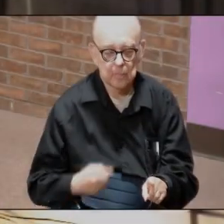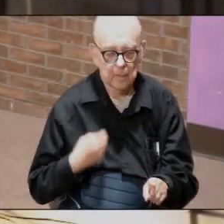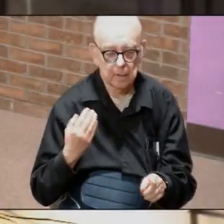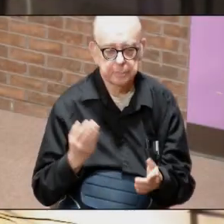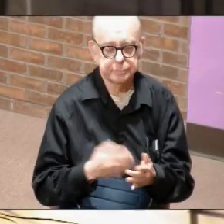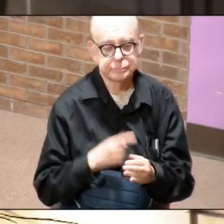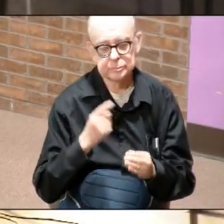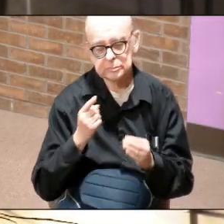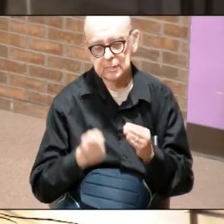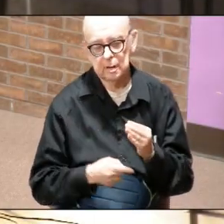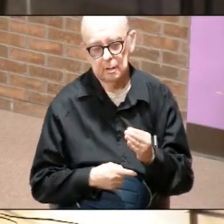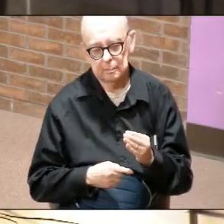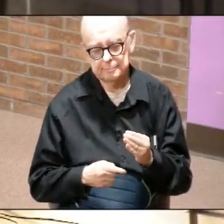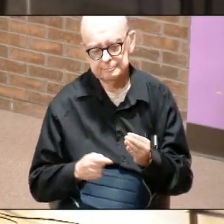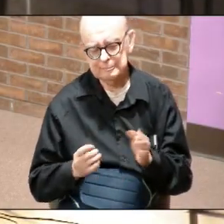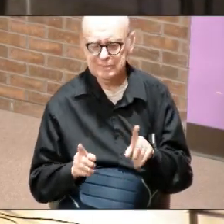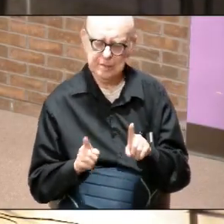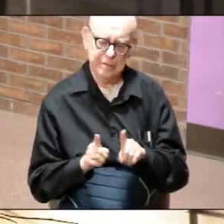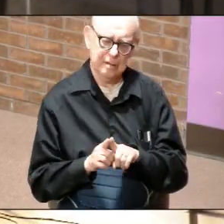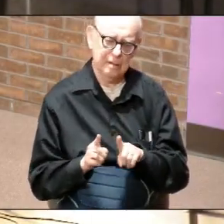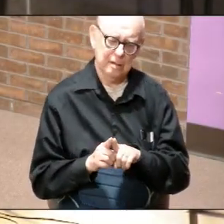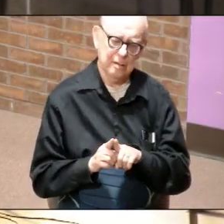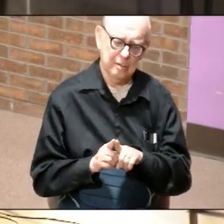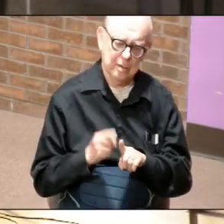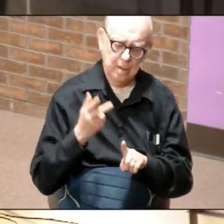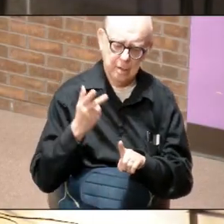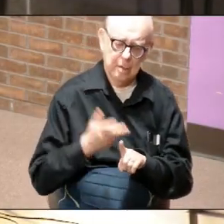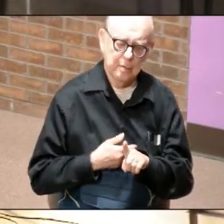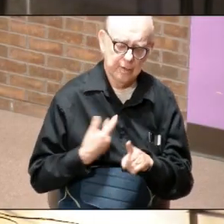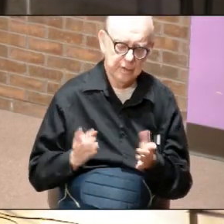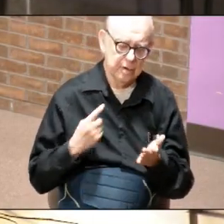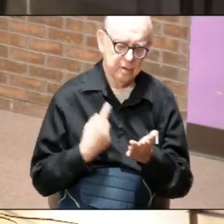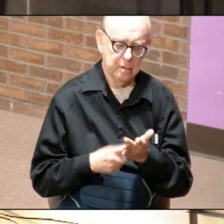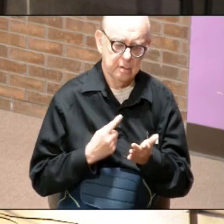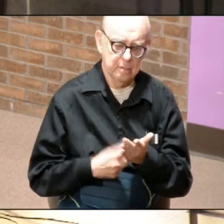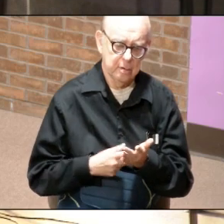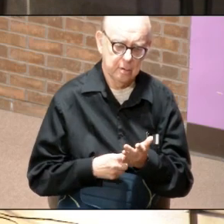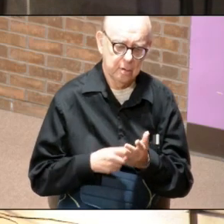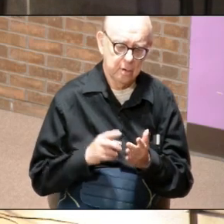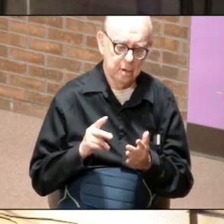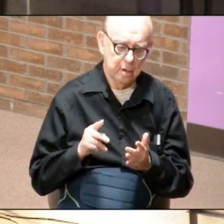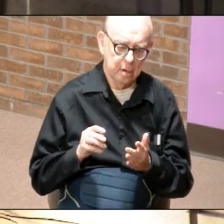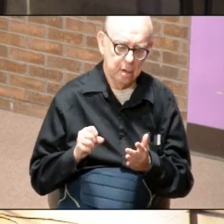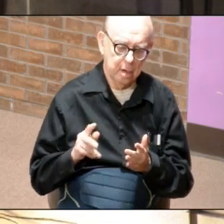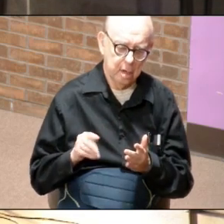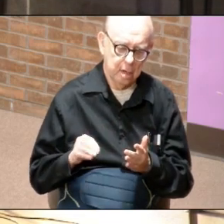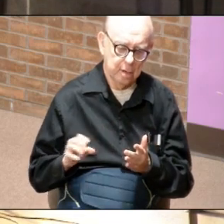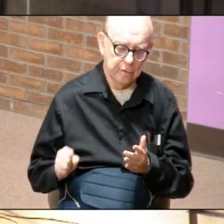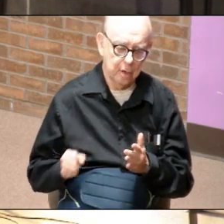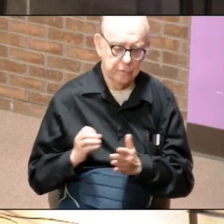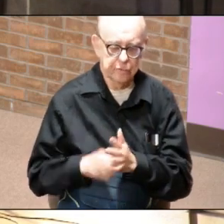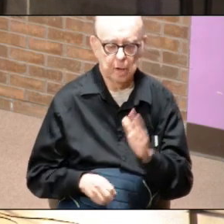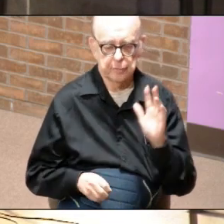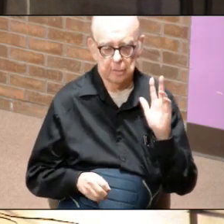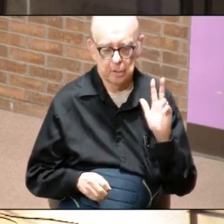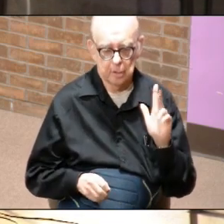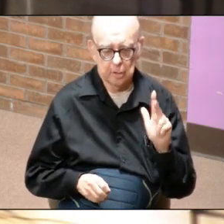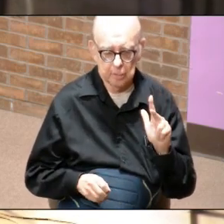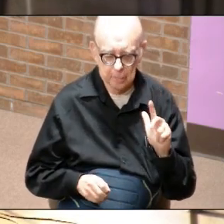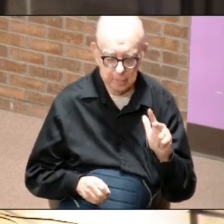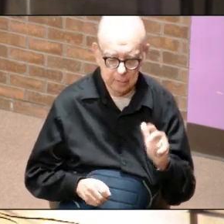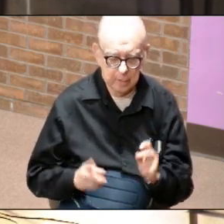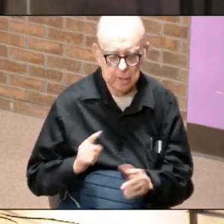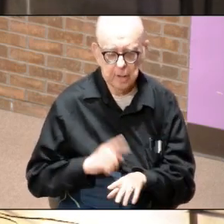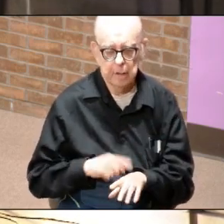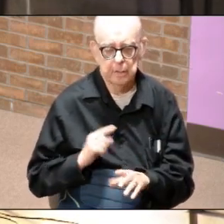we come to the end, it seems like, for 3 months, we've been talking about Psalms chapter 23. And so many times